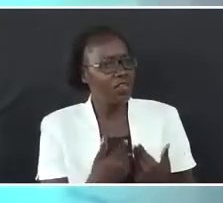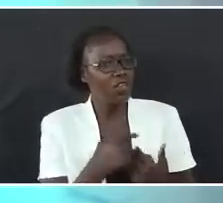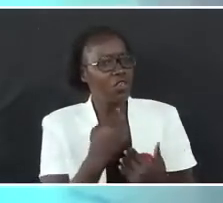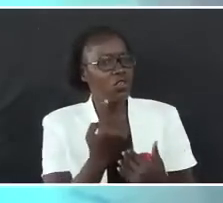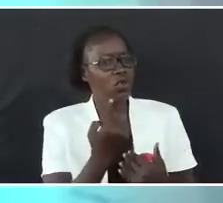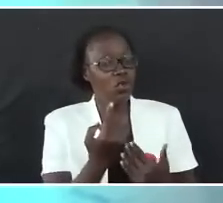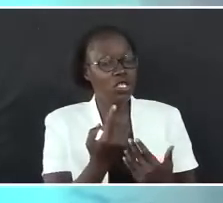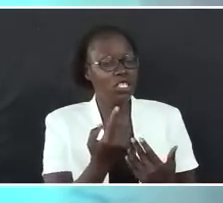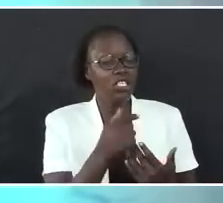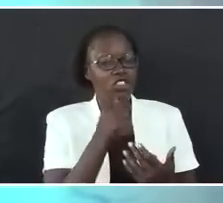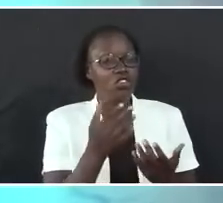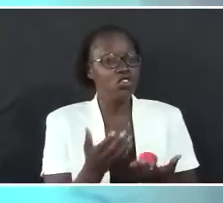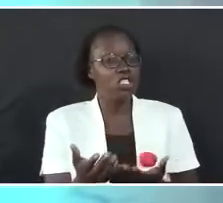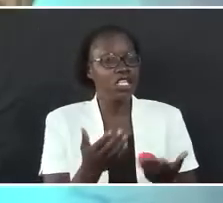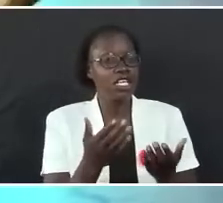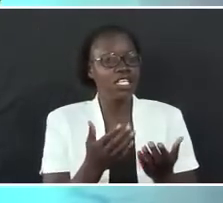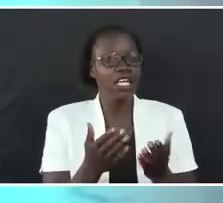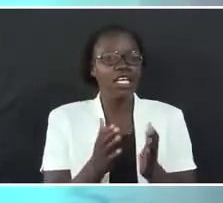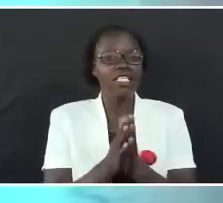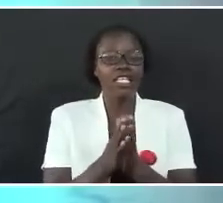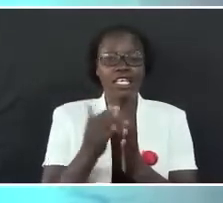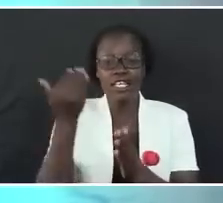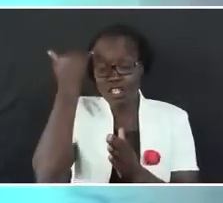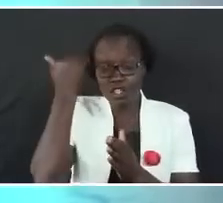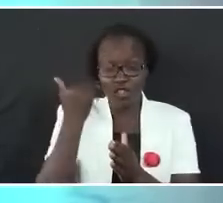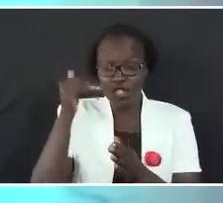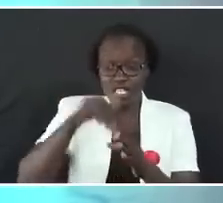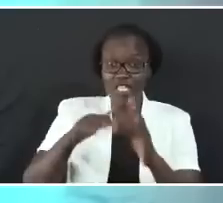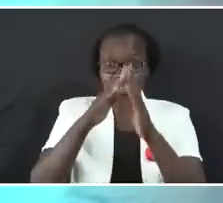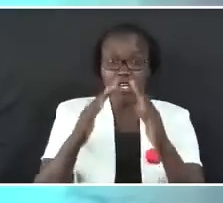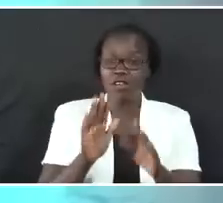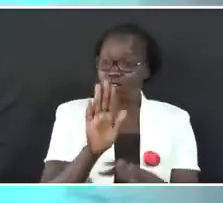don't need to carry the judiciary into your house.